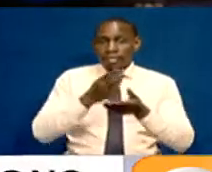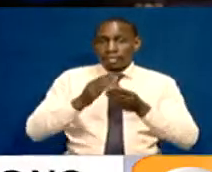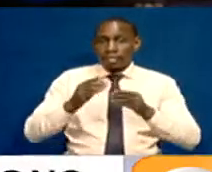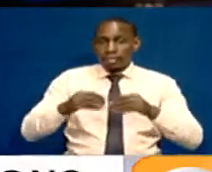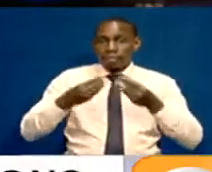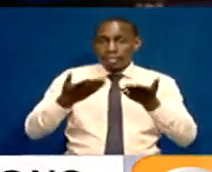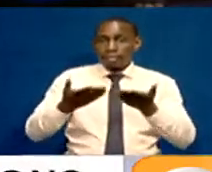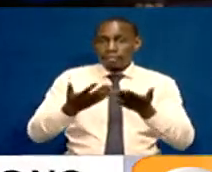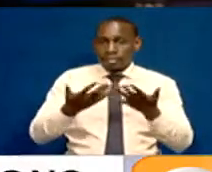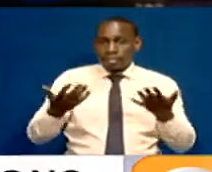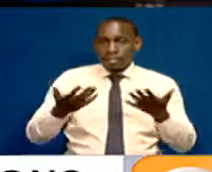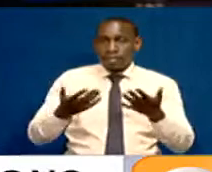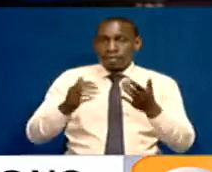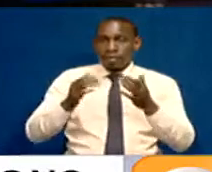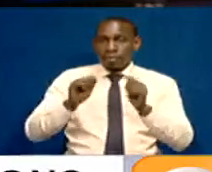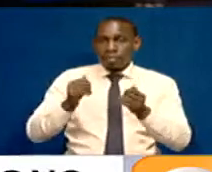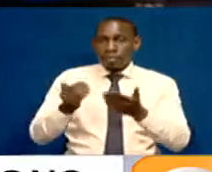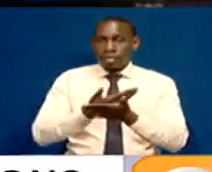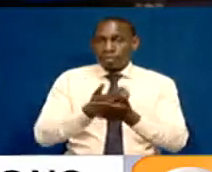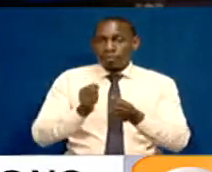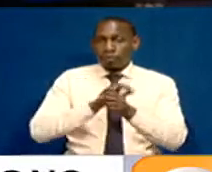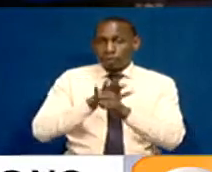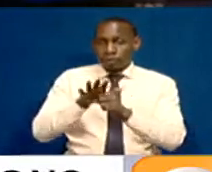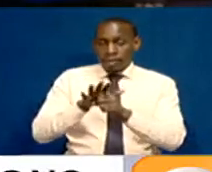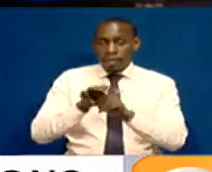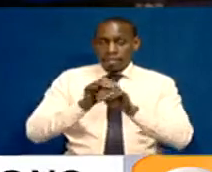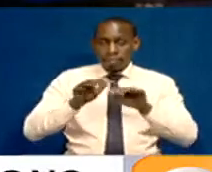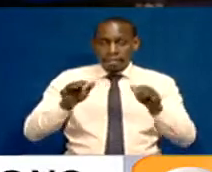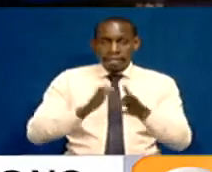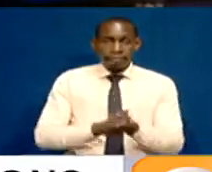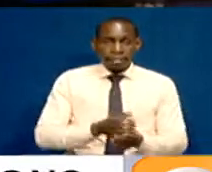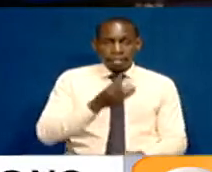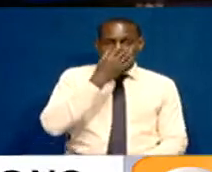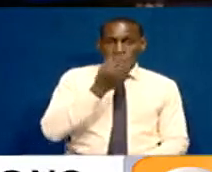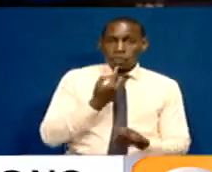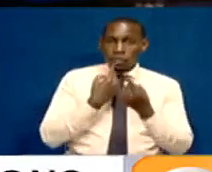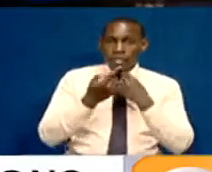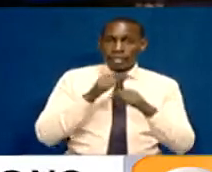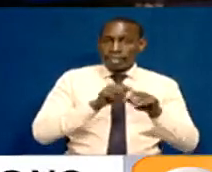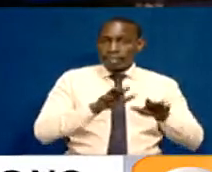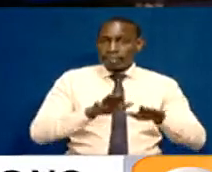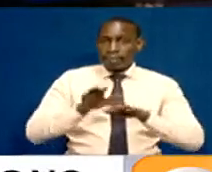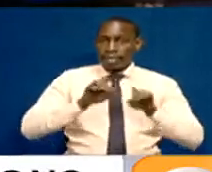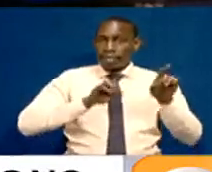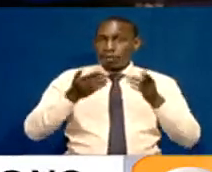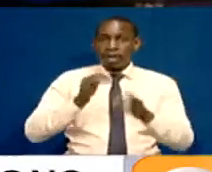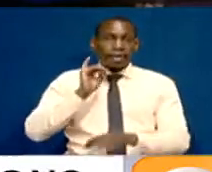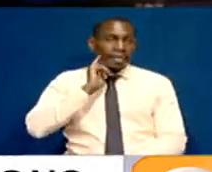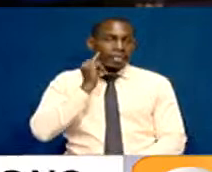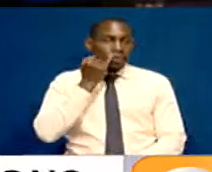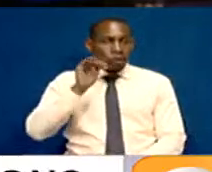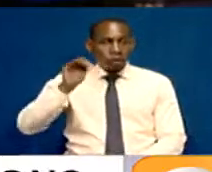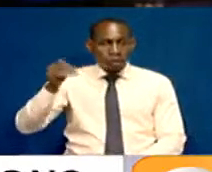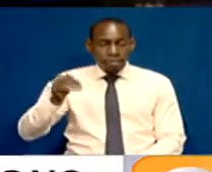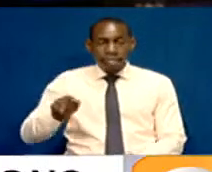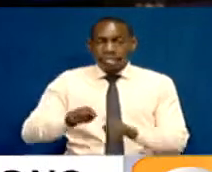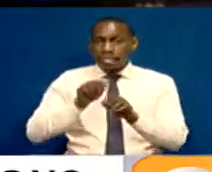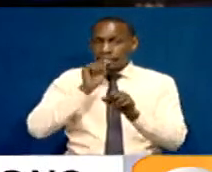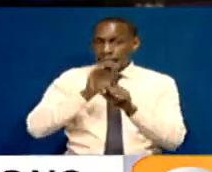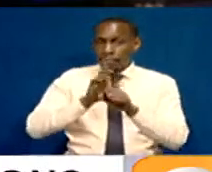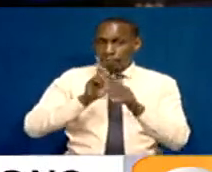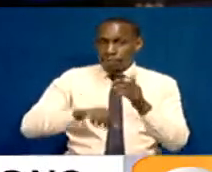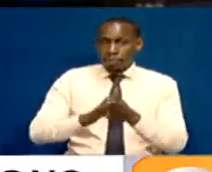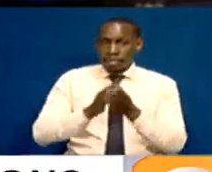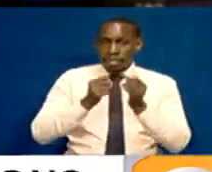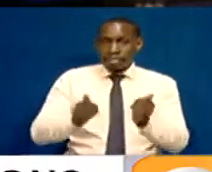of supplies to battle COVID-19. Now, the Deputy President spoke during a campaign tour of Isiolo County, where he pledged to